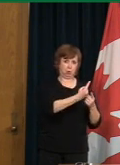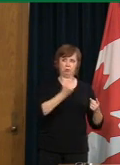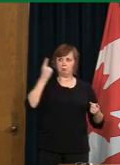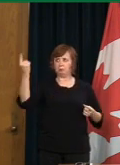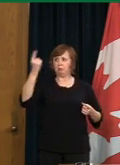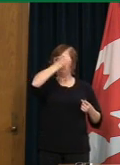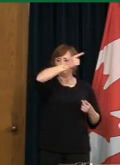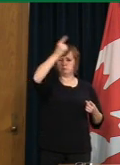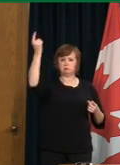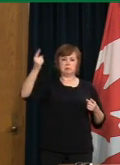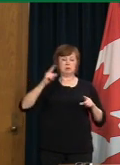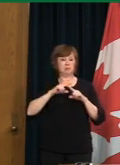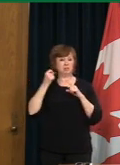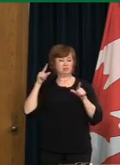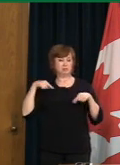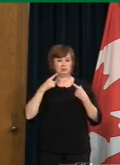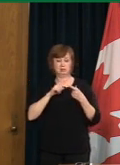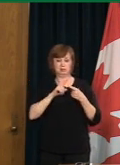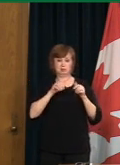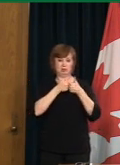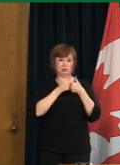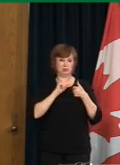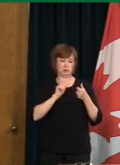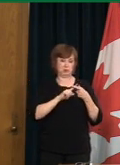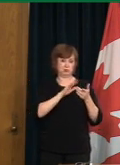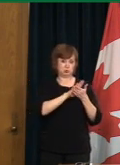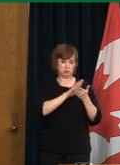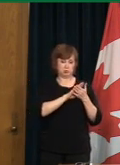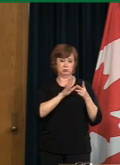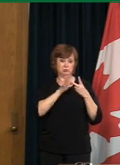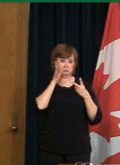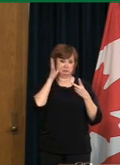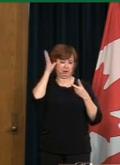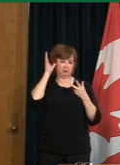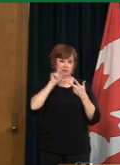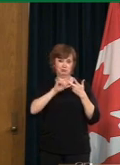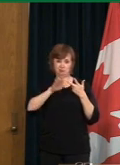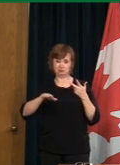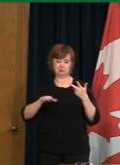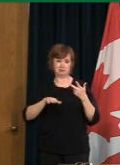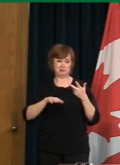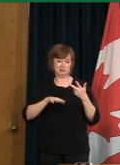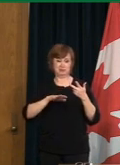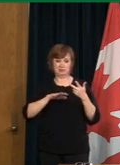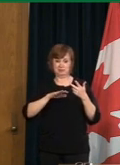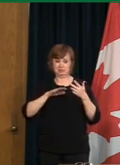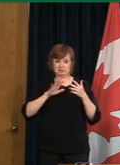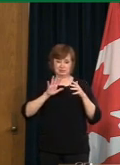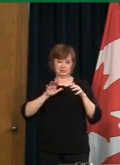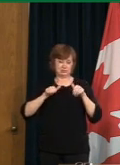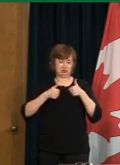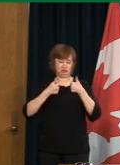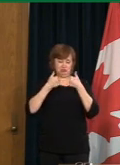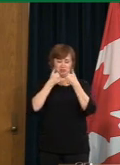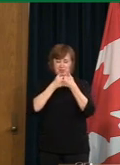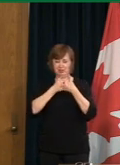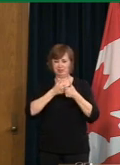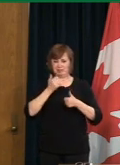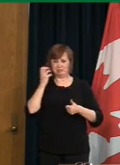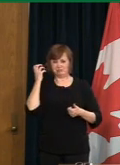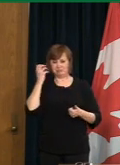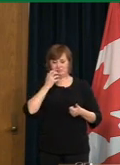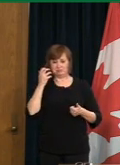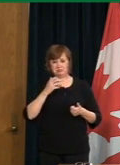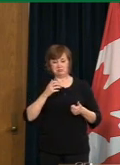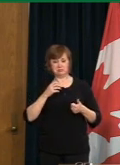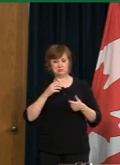for schools, for parents, for children, for staff and teachers. We cannot underestimate how challenging it has been to, occasionally have a child who may